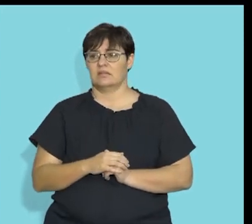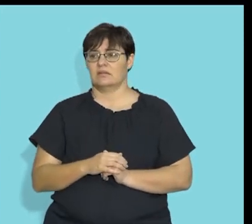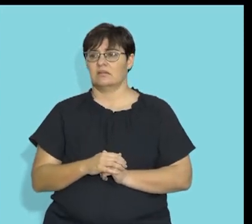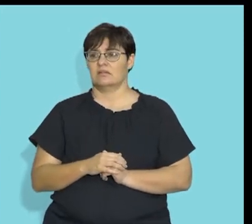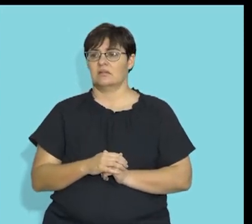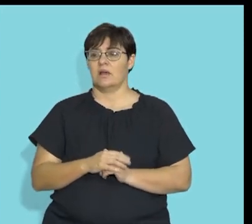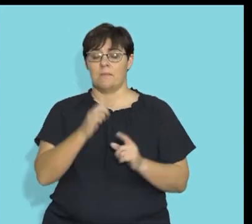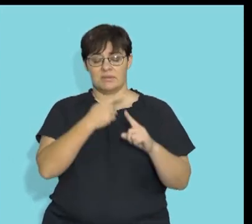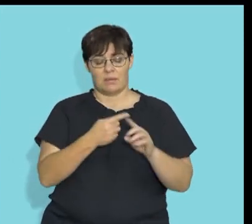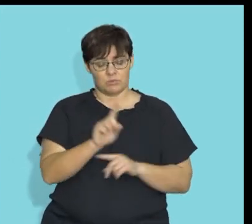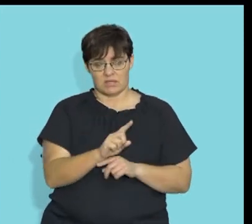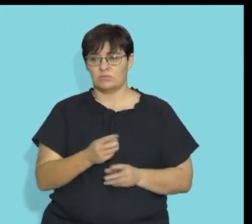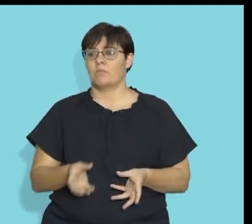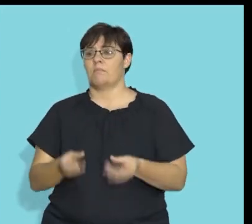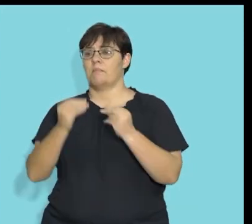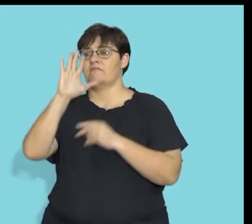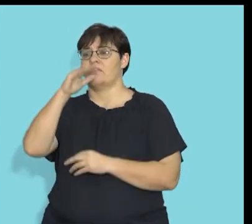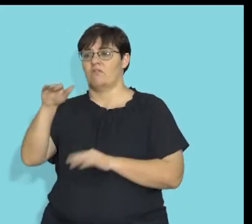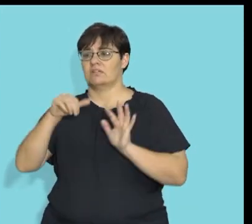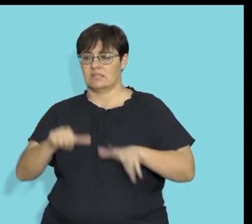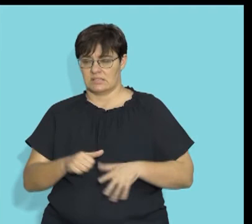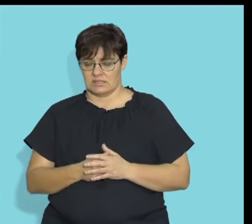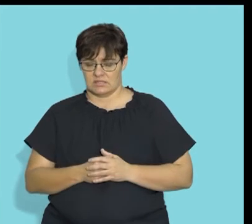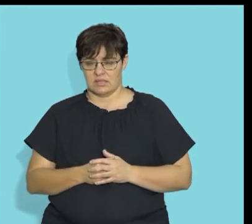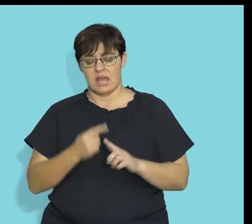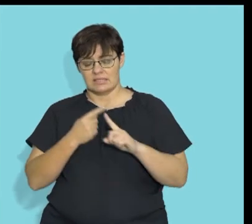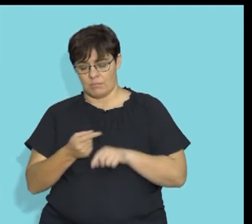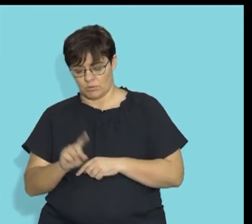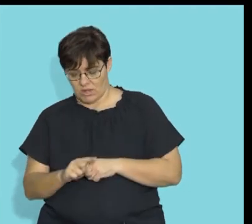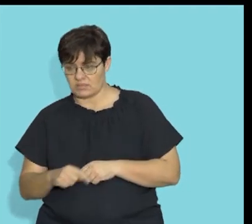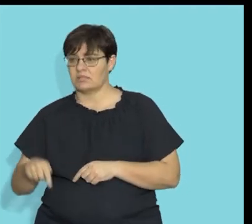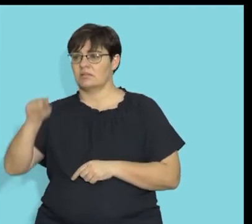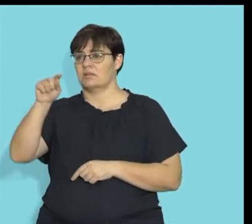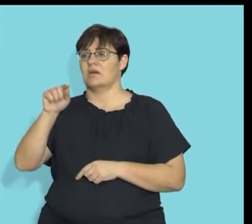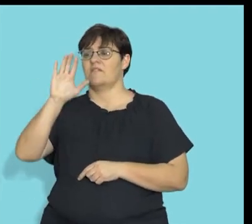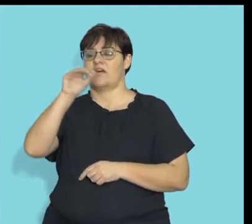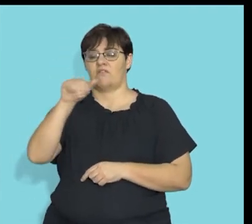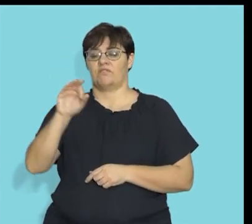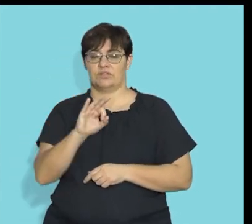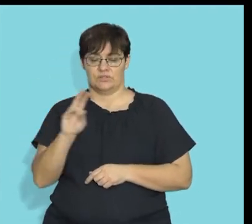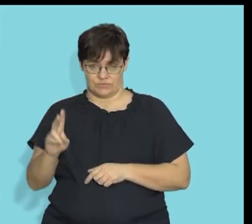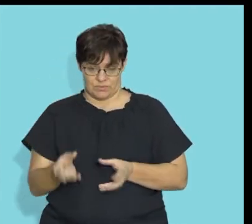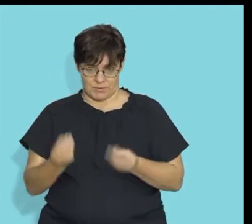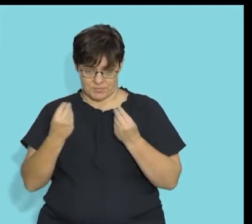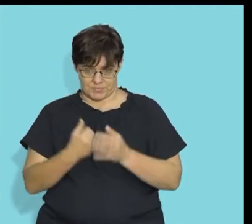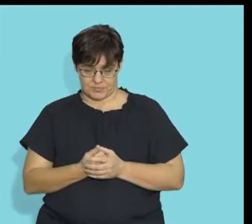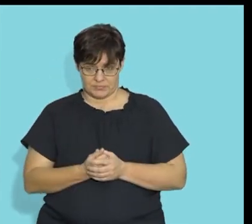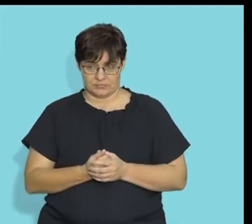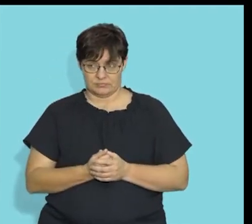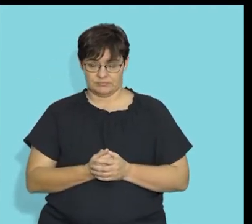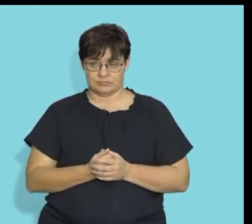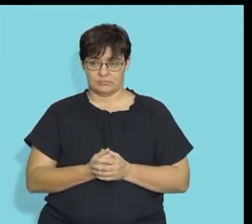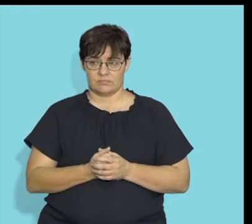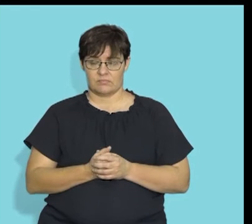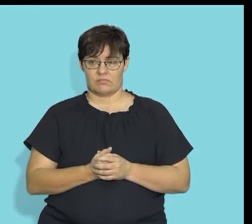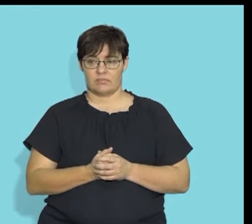been multiplied by to get 5 over 16. Similarly, I need to know what 5 over 16 was multiplied by to get